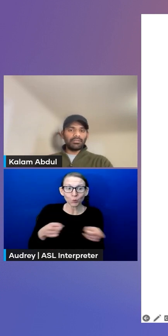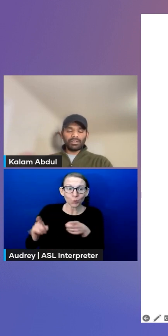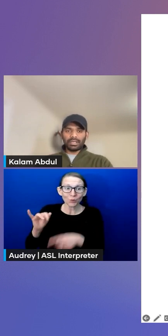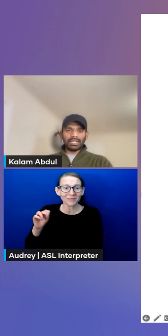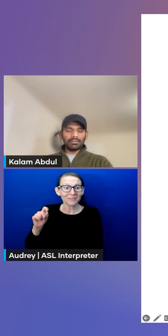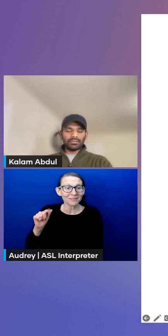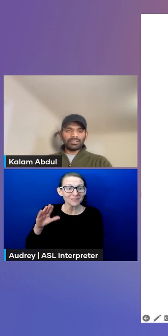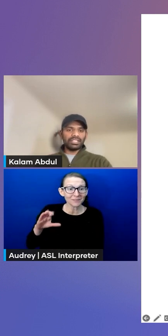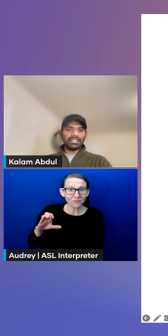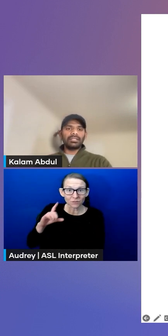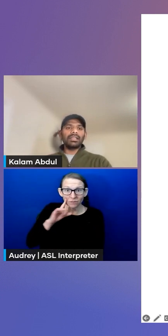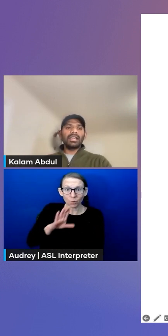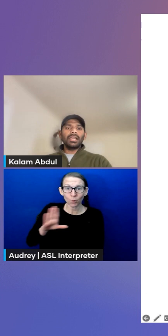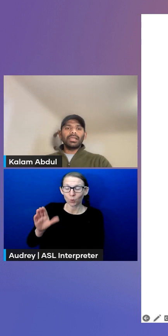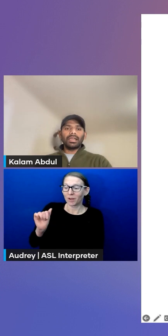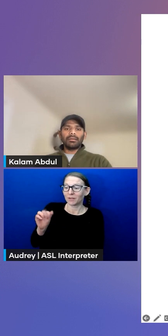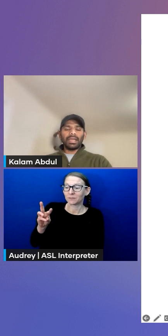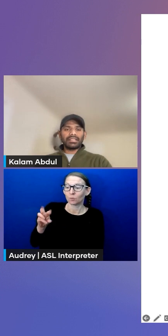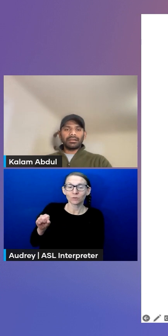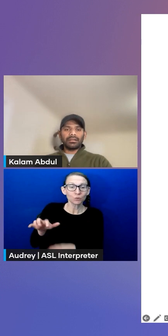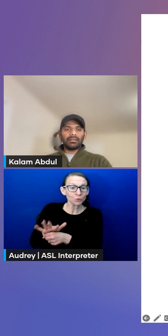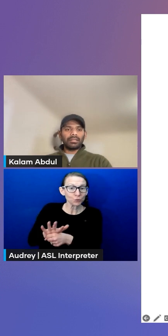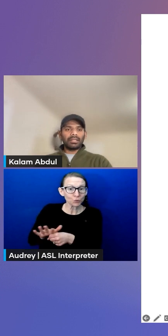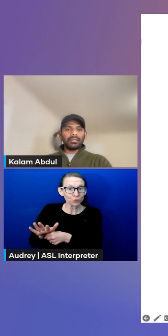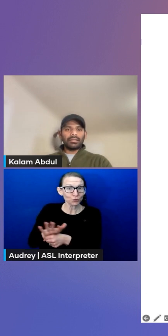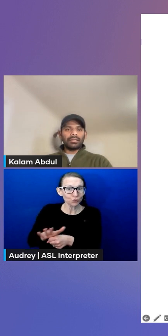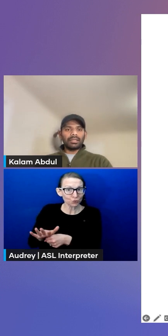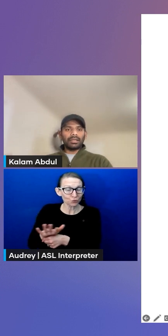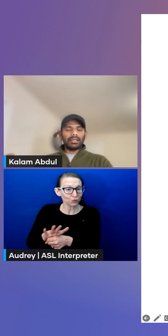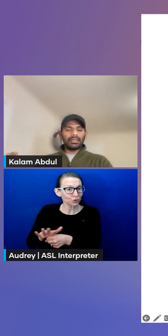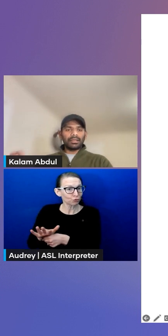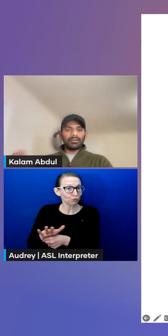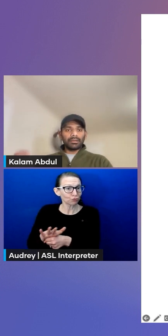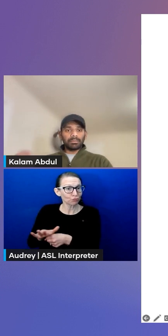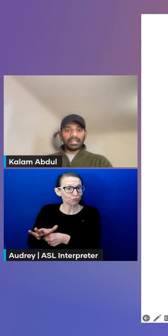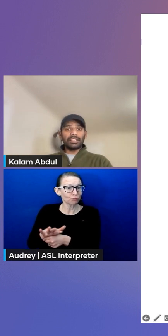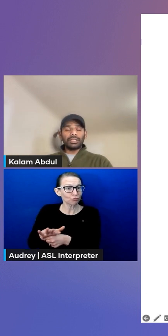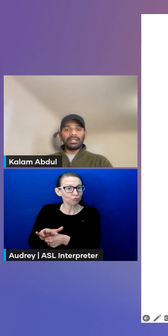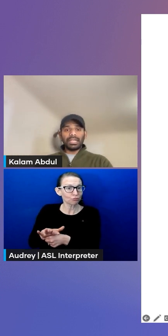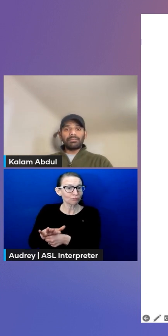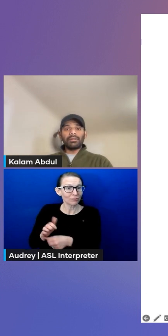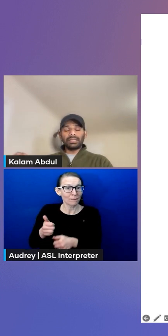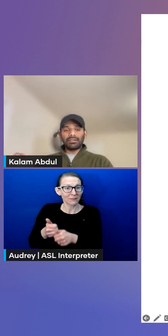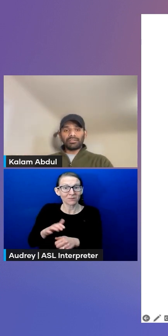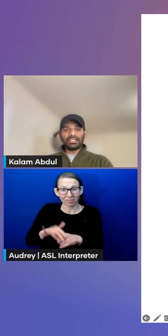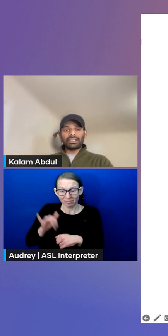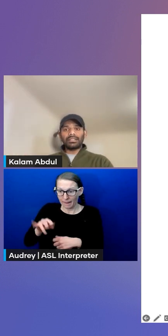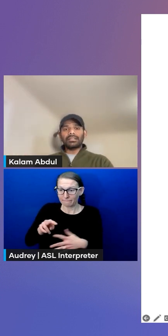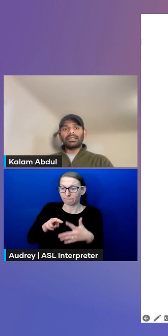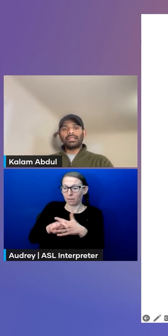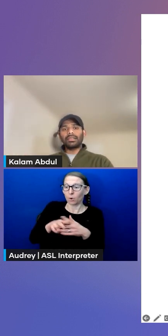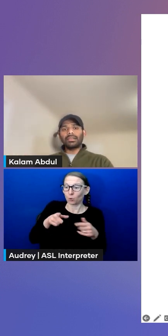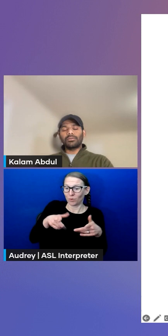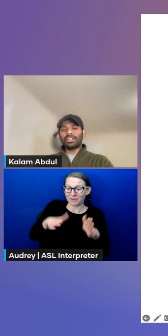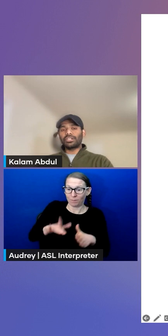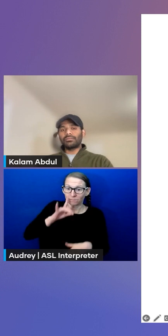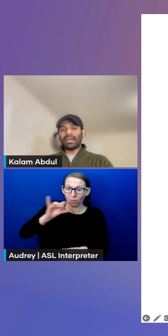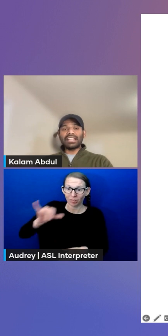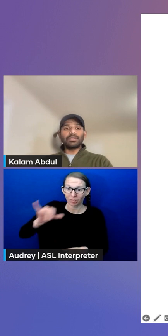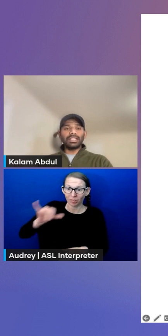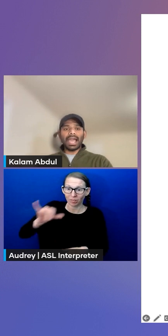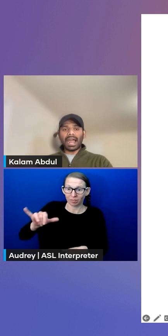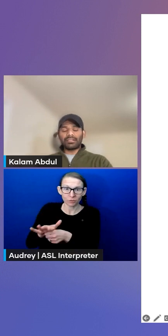your AWS region based on the plugin you enable in that region, you don't